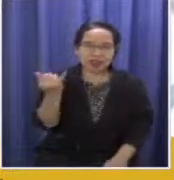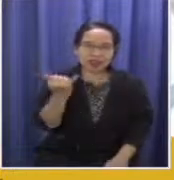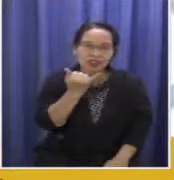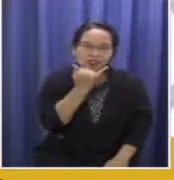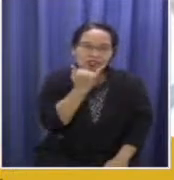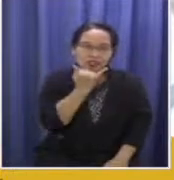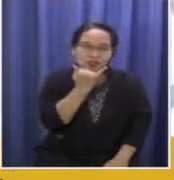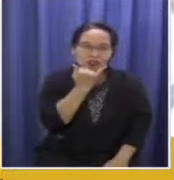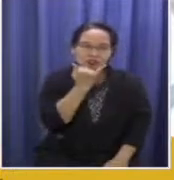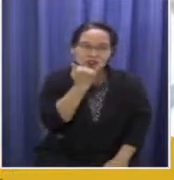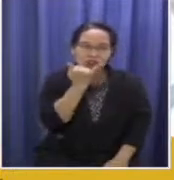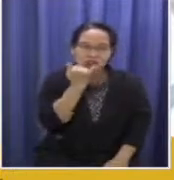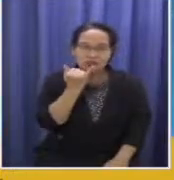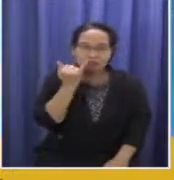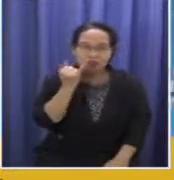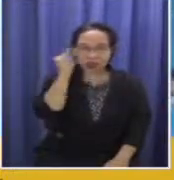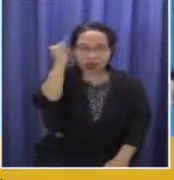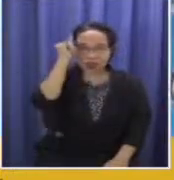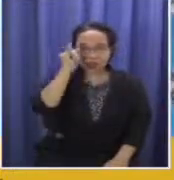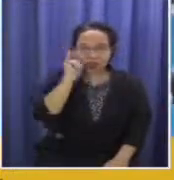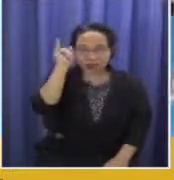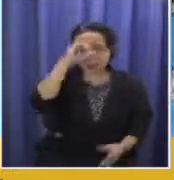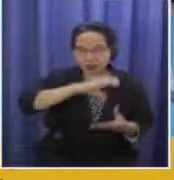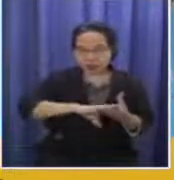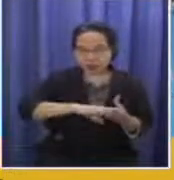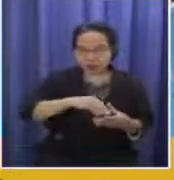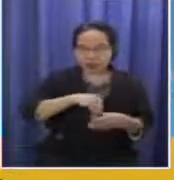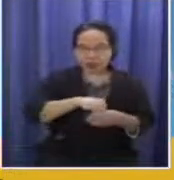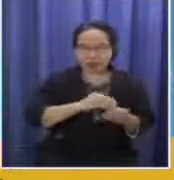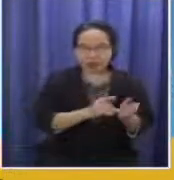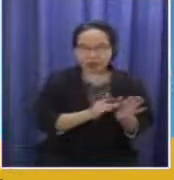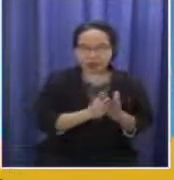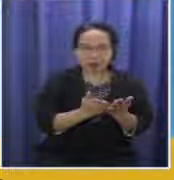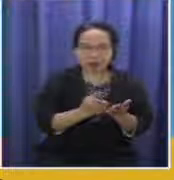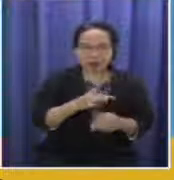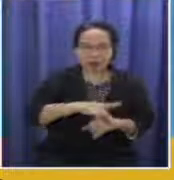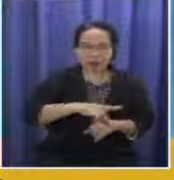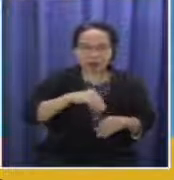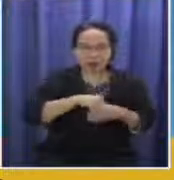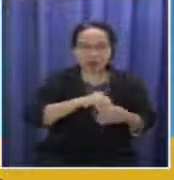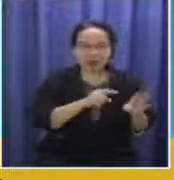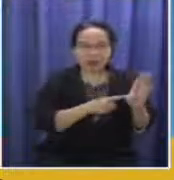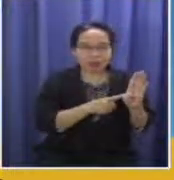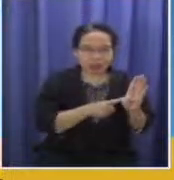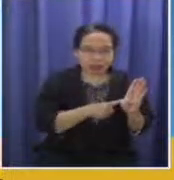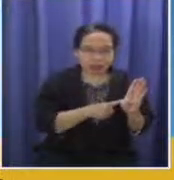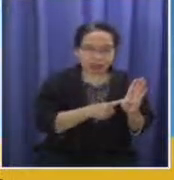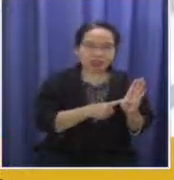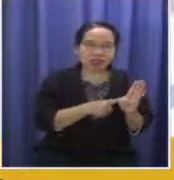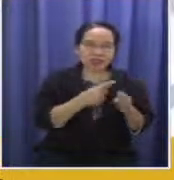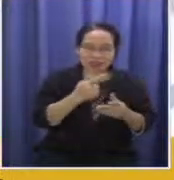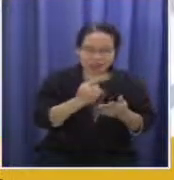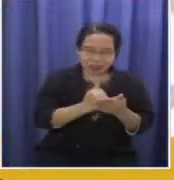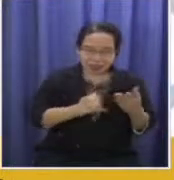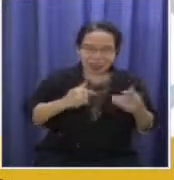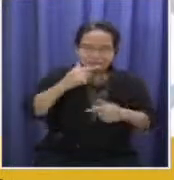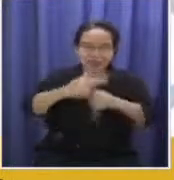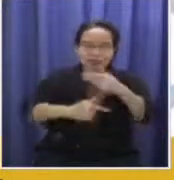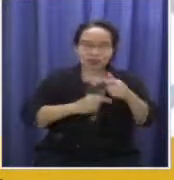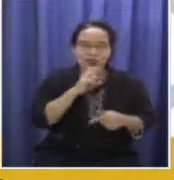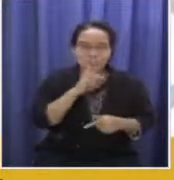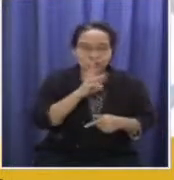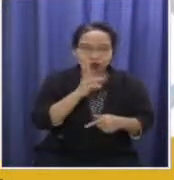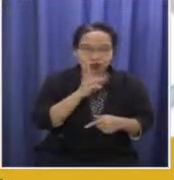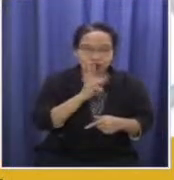grossly a mistake if we believe the Bible. The Earth in the beginning is just a globe of